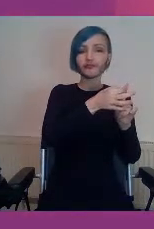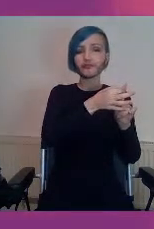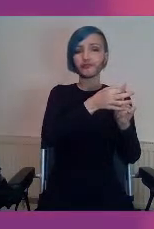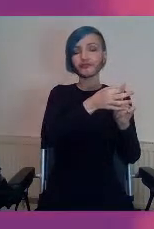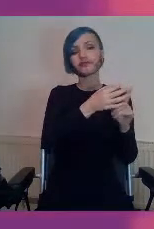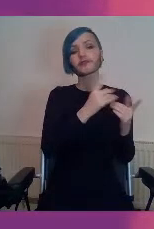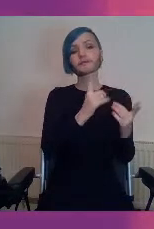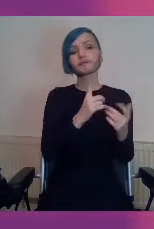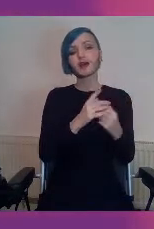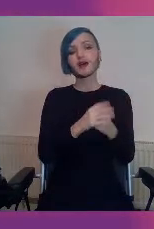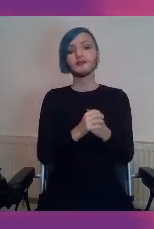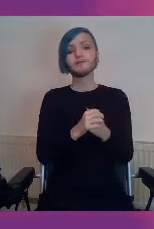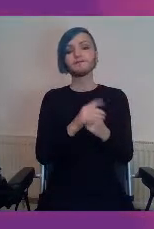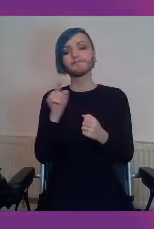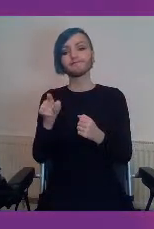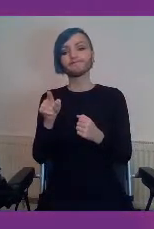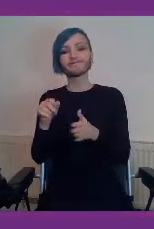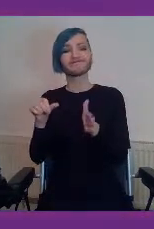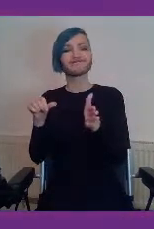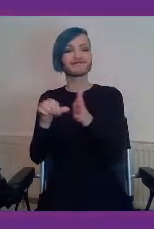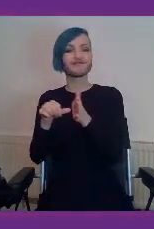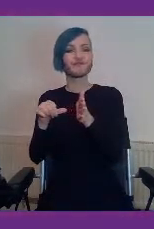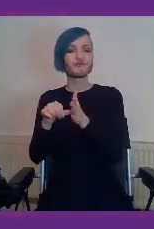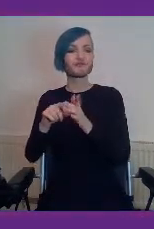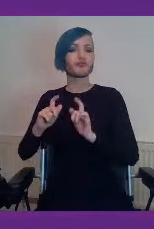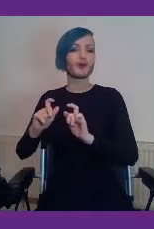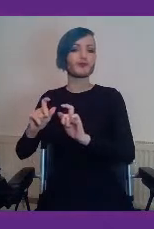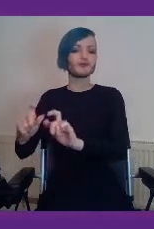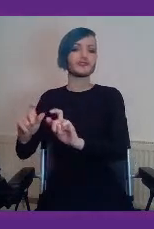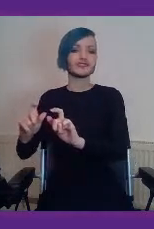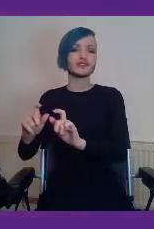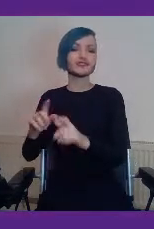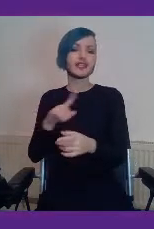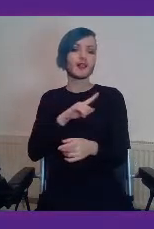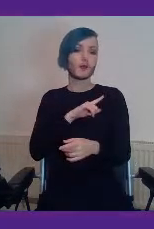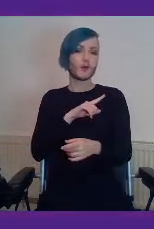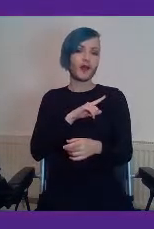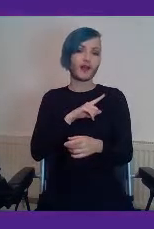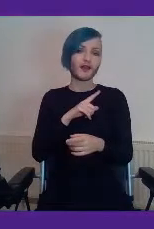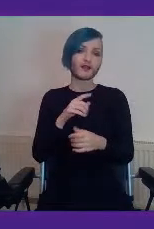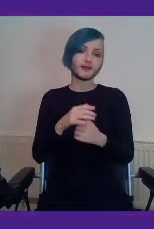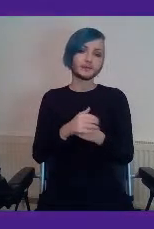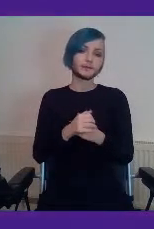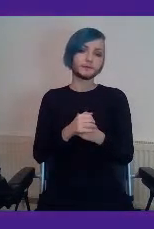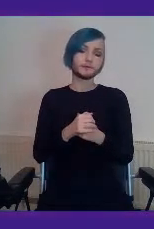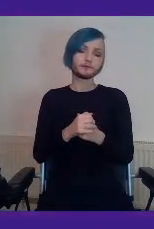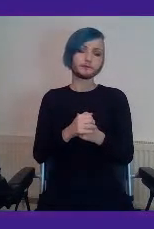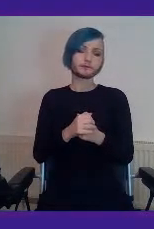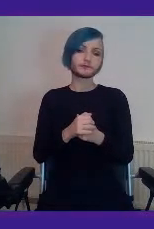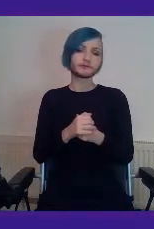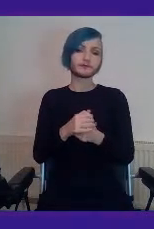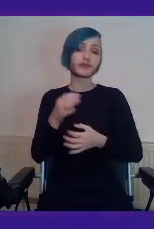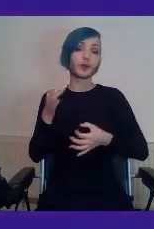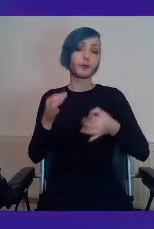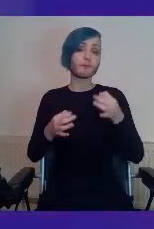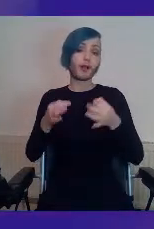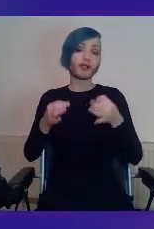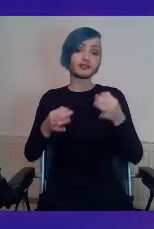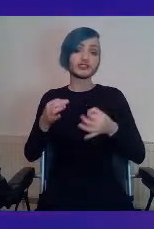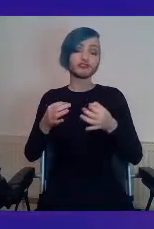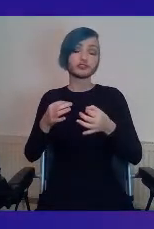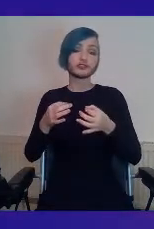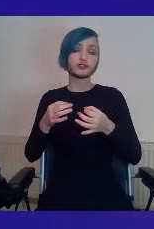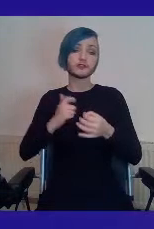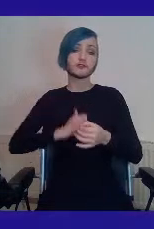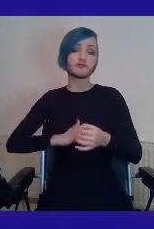have problems, because we have a lot of politicians that are openly against LGBTQI